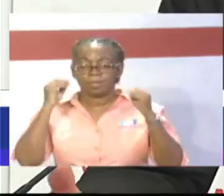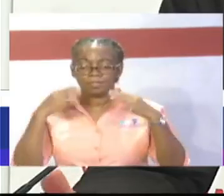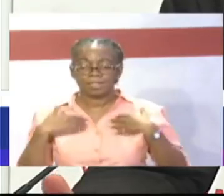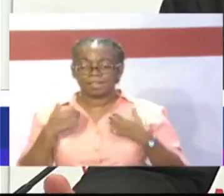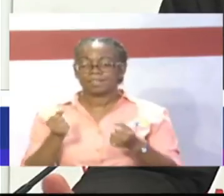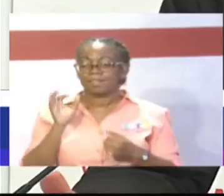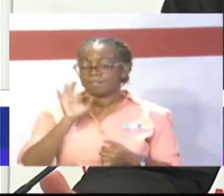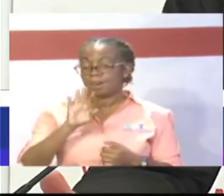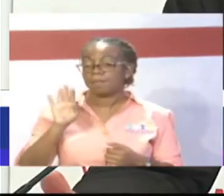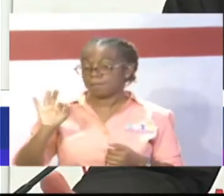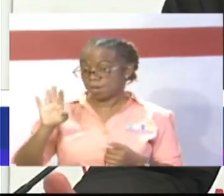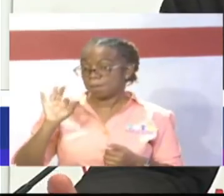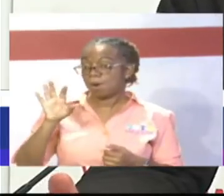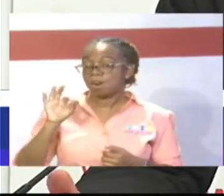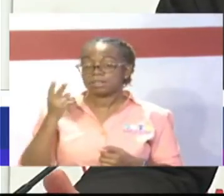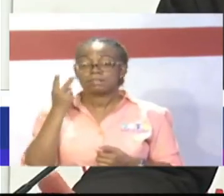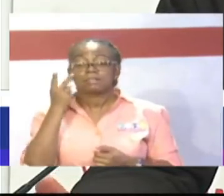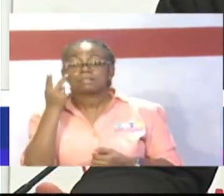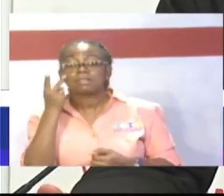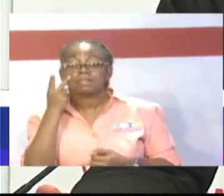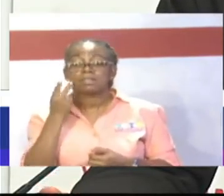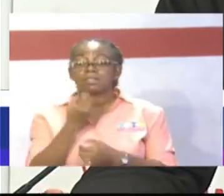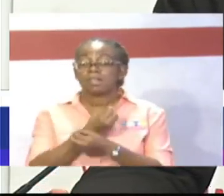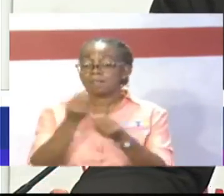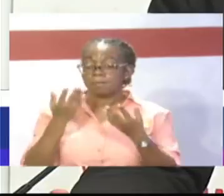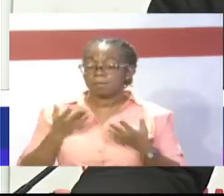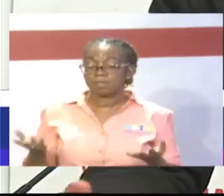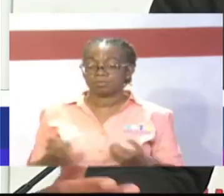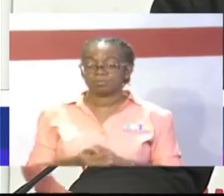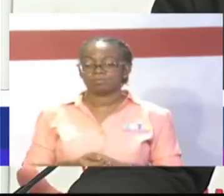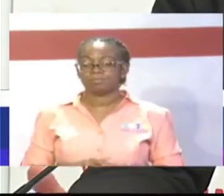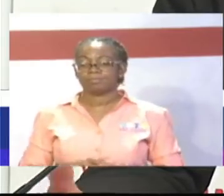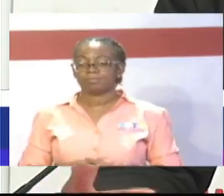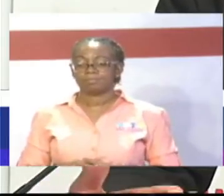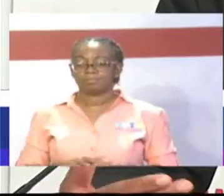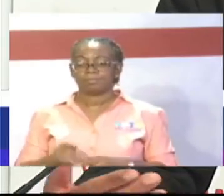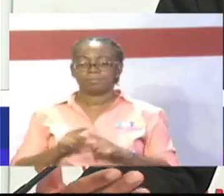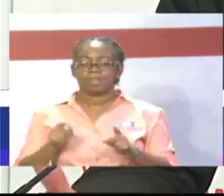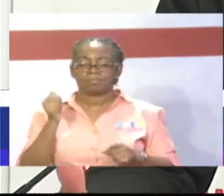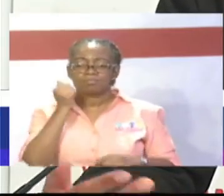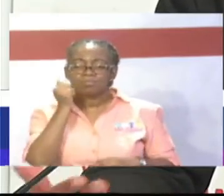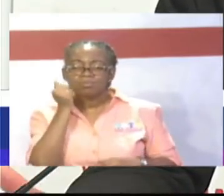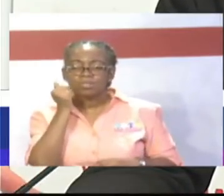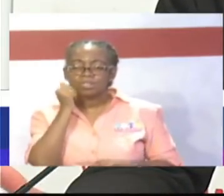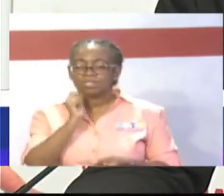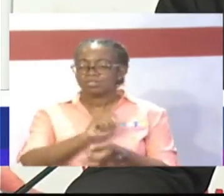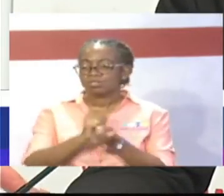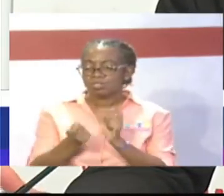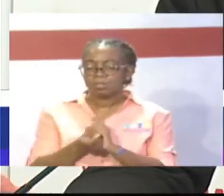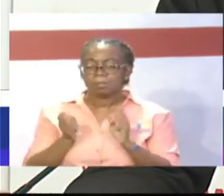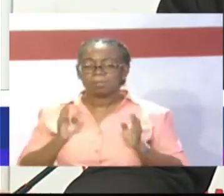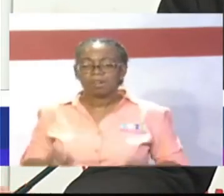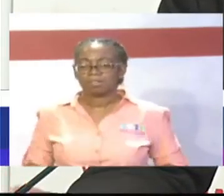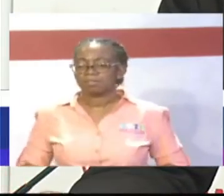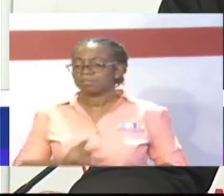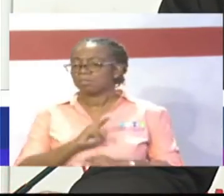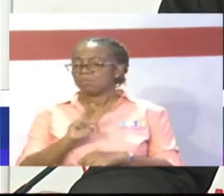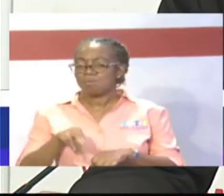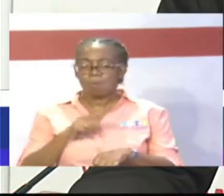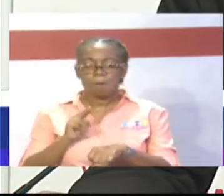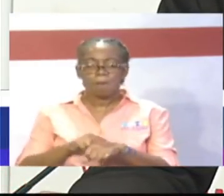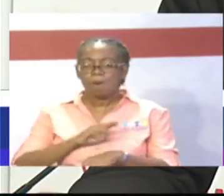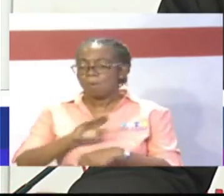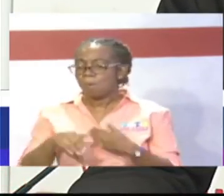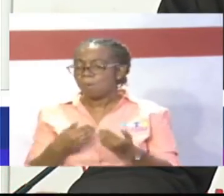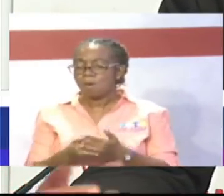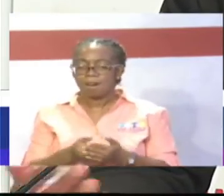persons, if they wish, they can look back at some of it. But essentially, menstrual disorders are very common on all